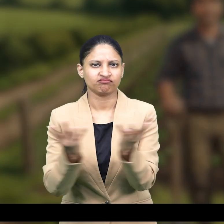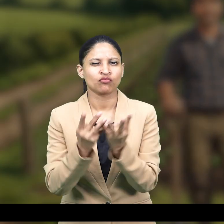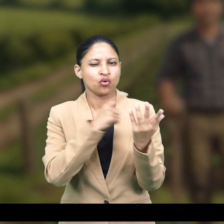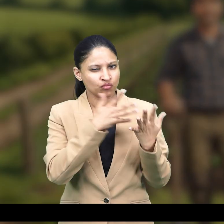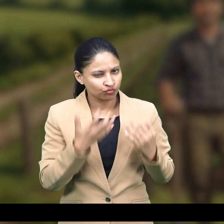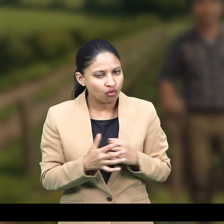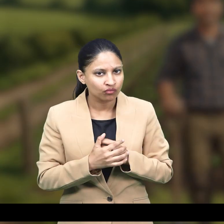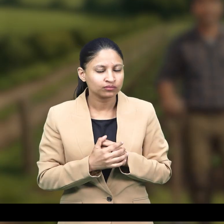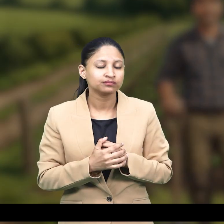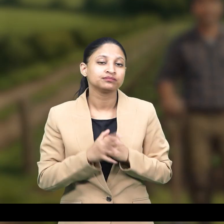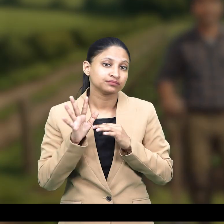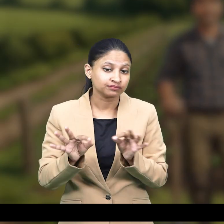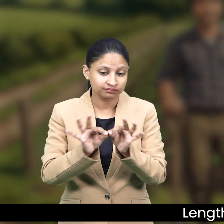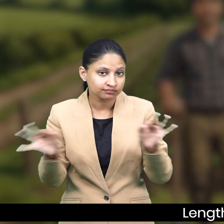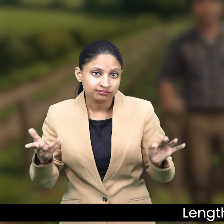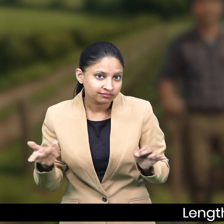it.